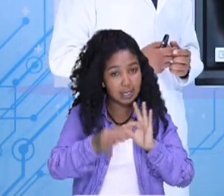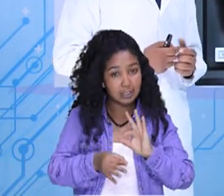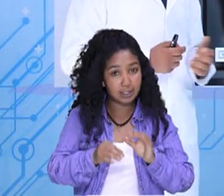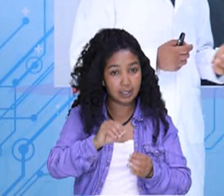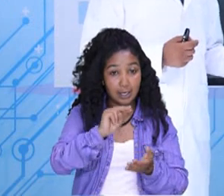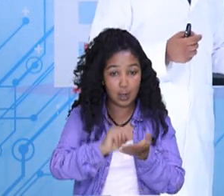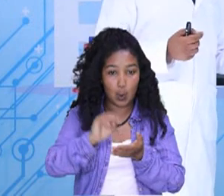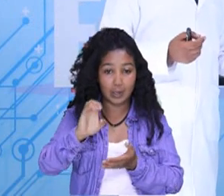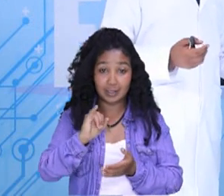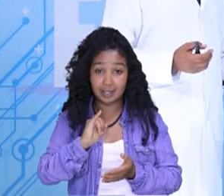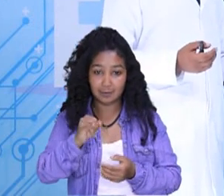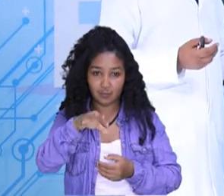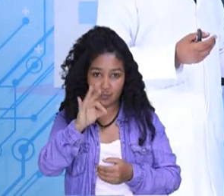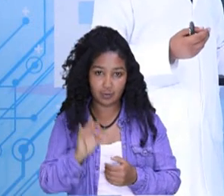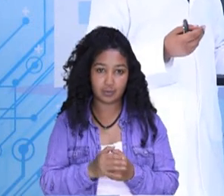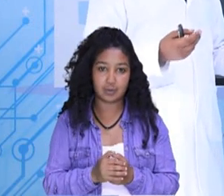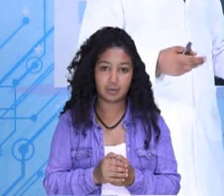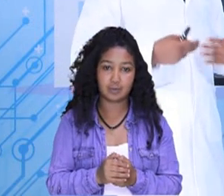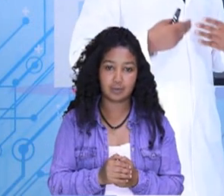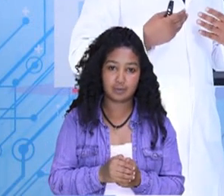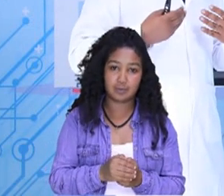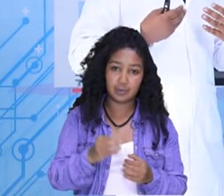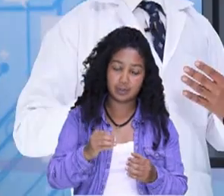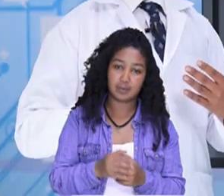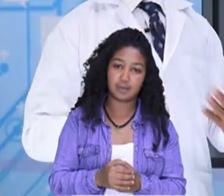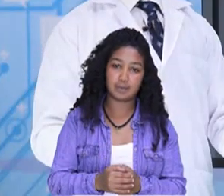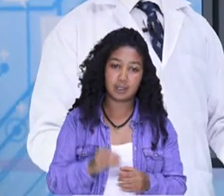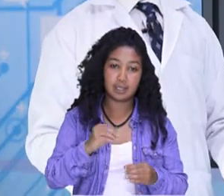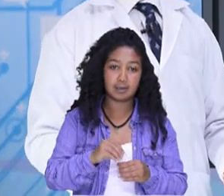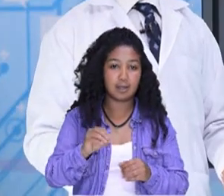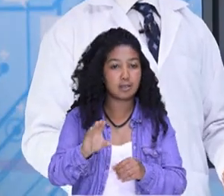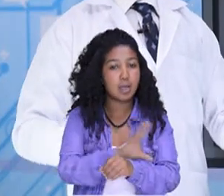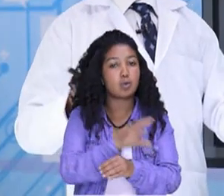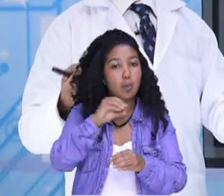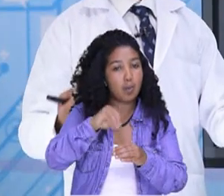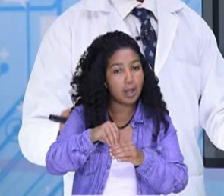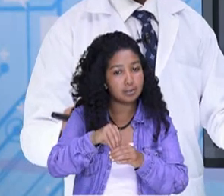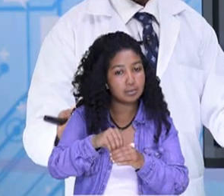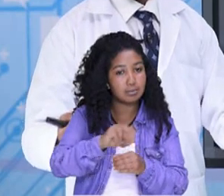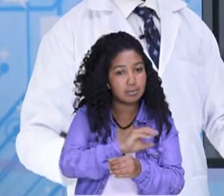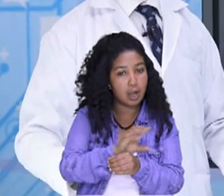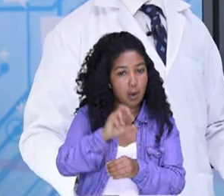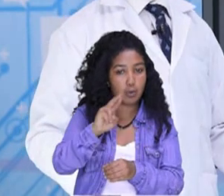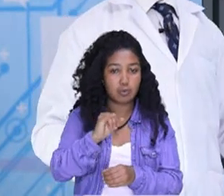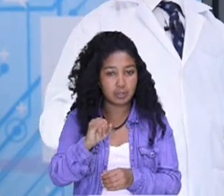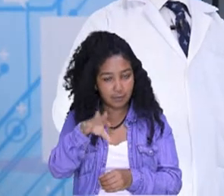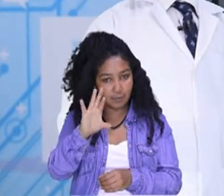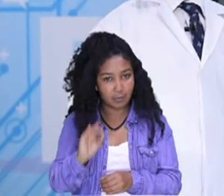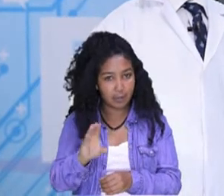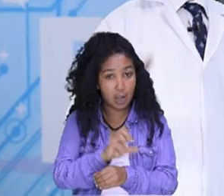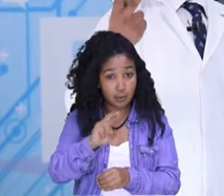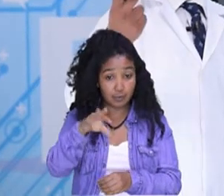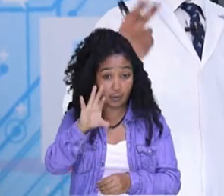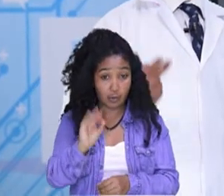in eukaryotes is found in the cytoplasm, where the ribosomes are found.